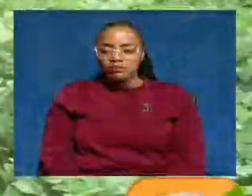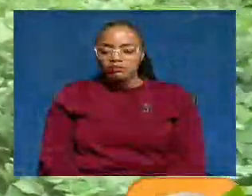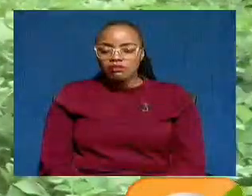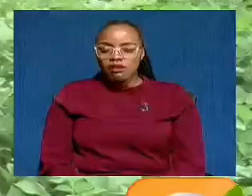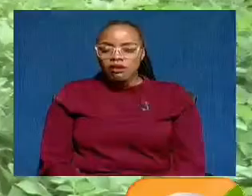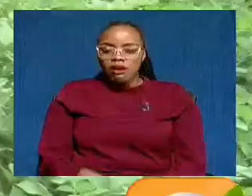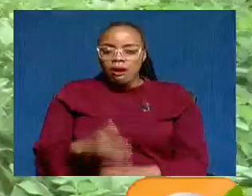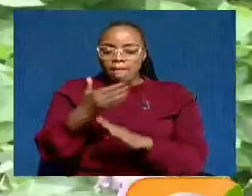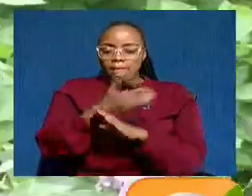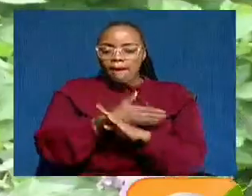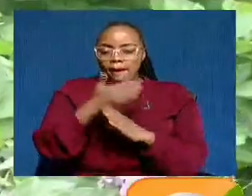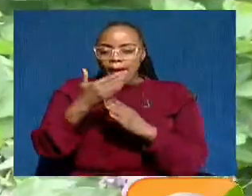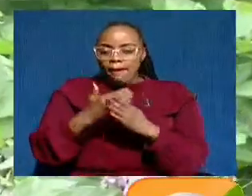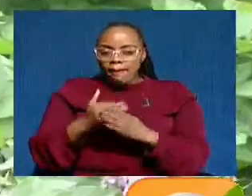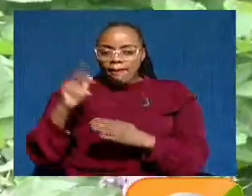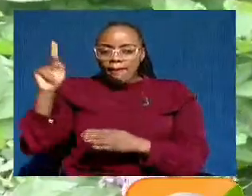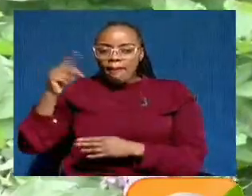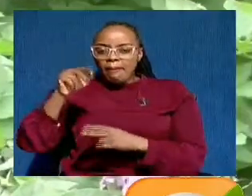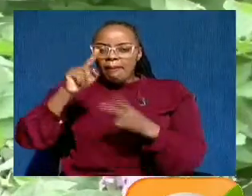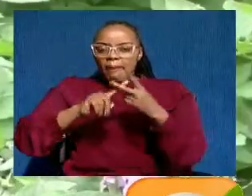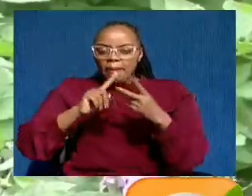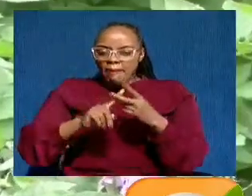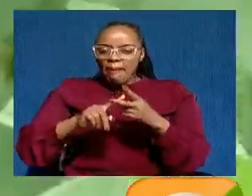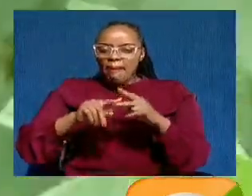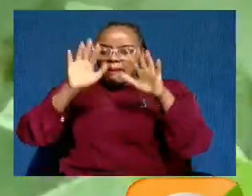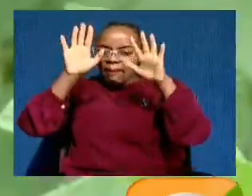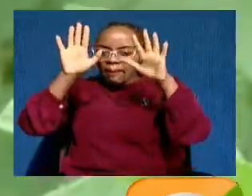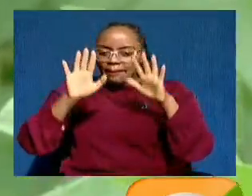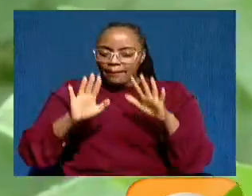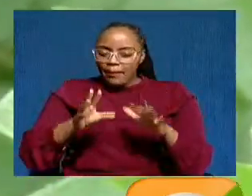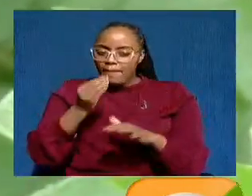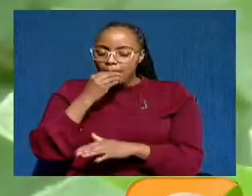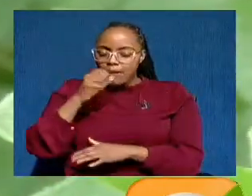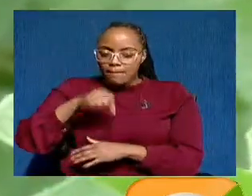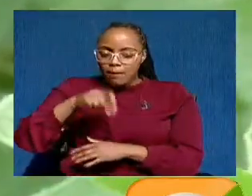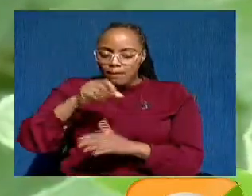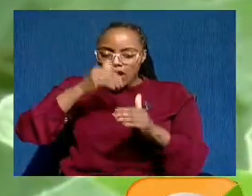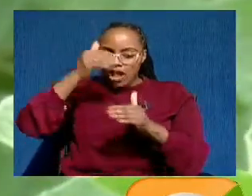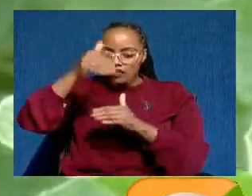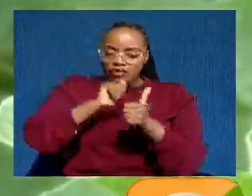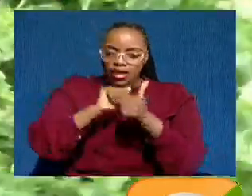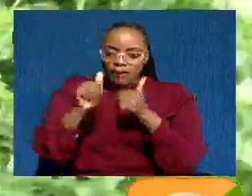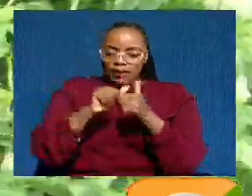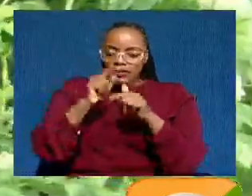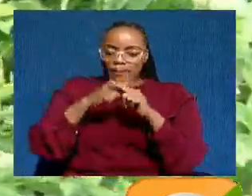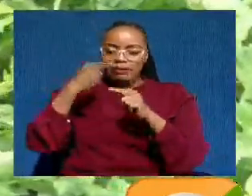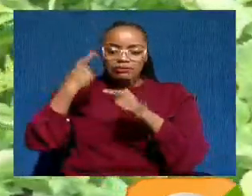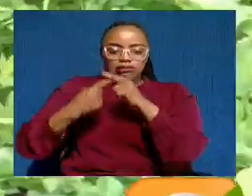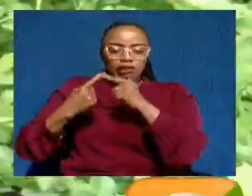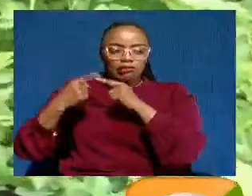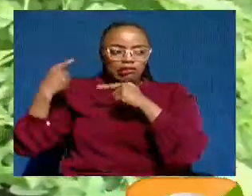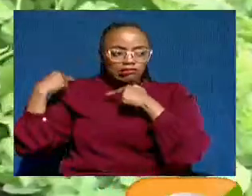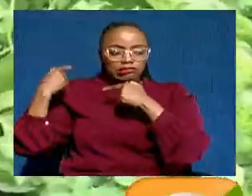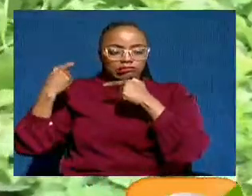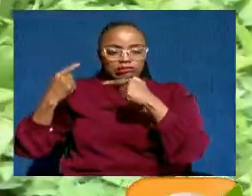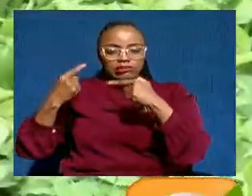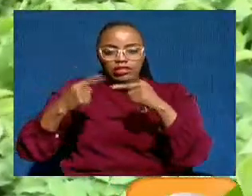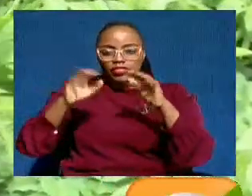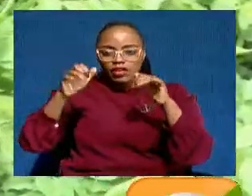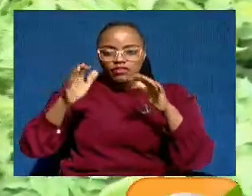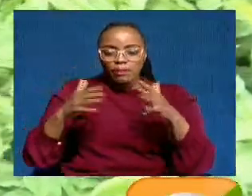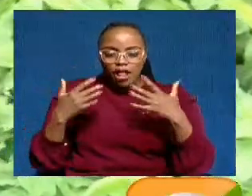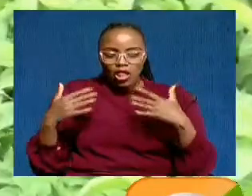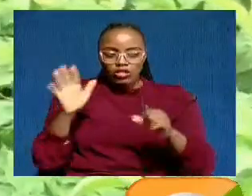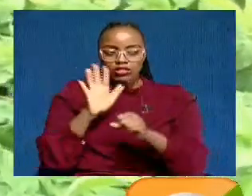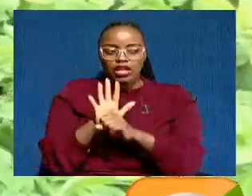The potato is Kenya's second most important food crop after maize. But year after year, farmers lose billions